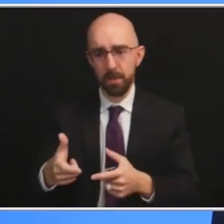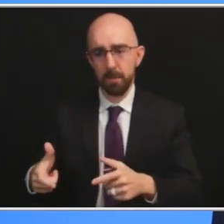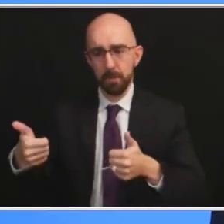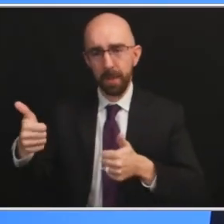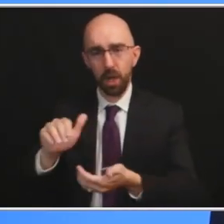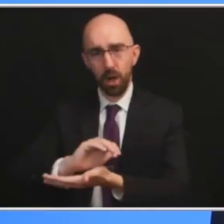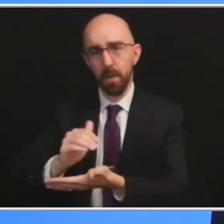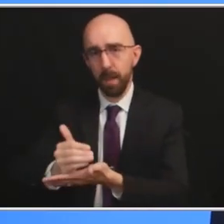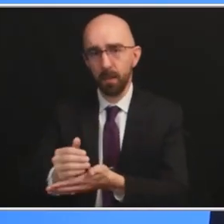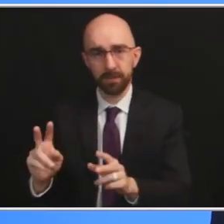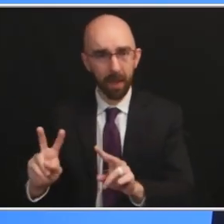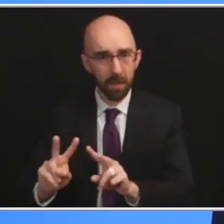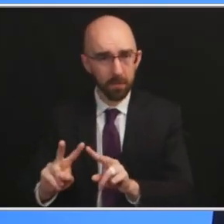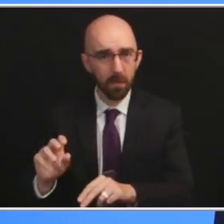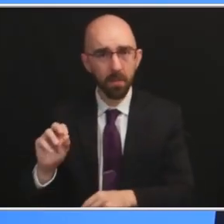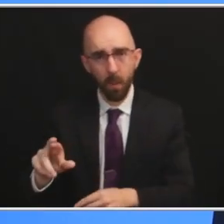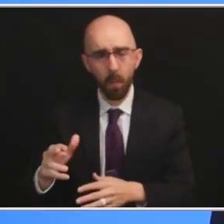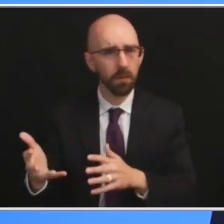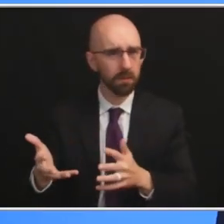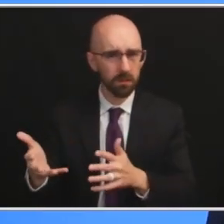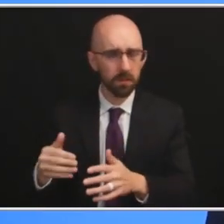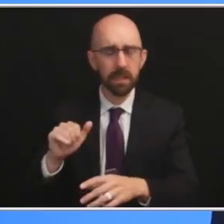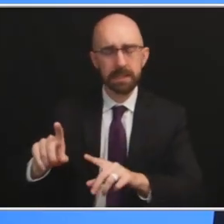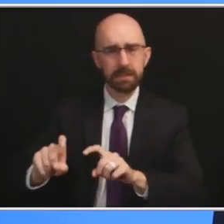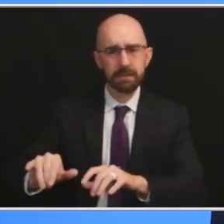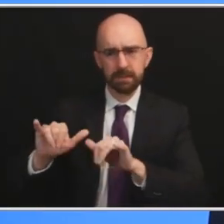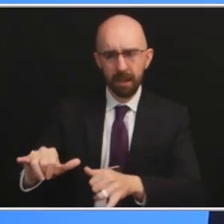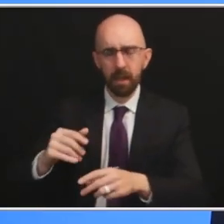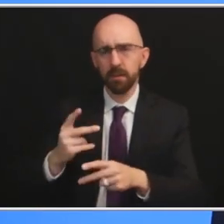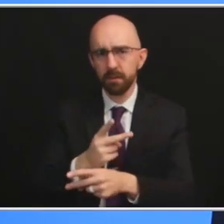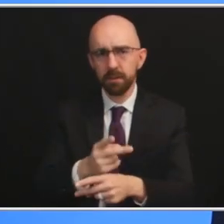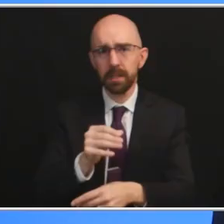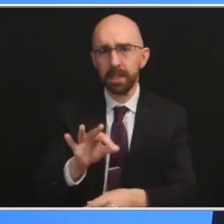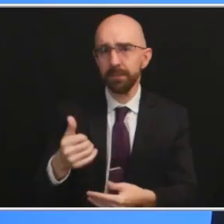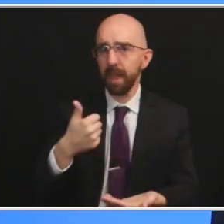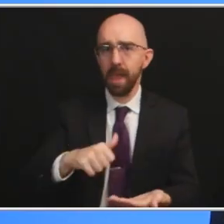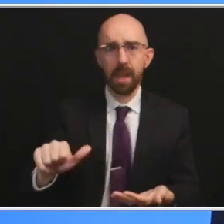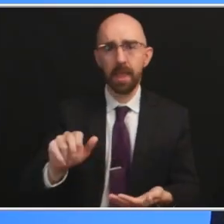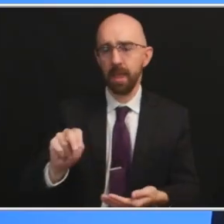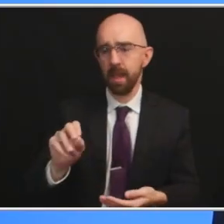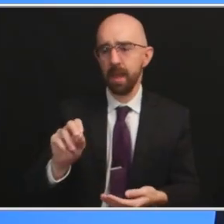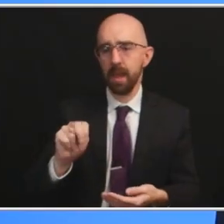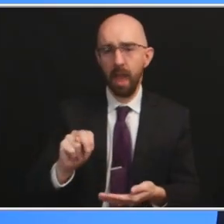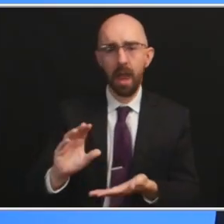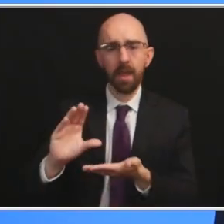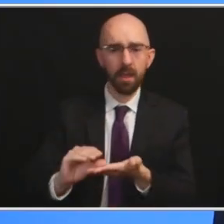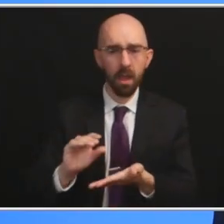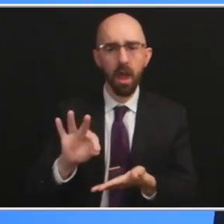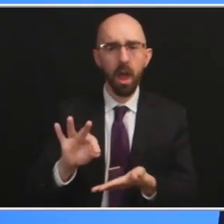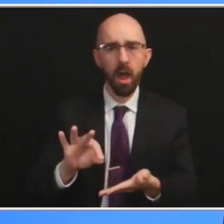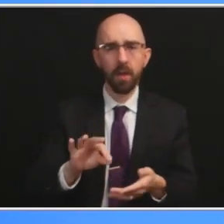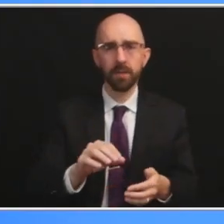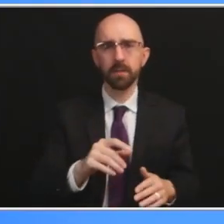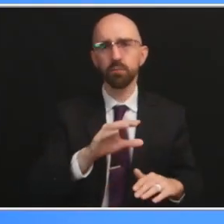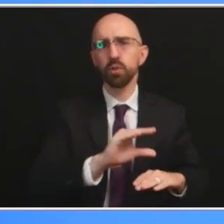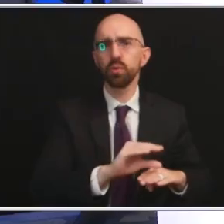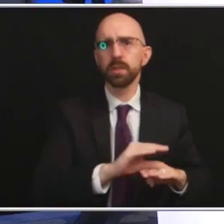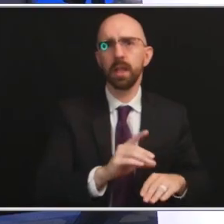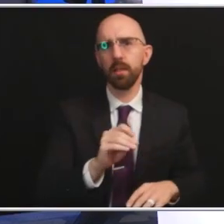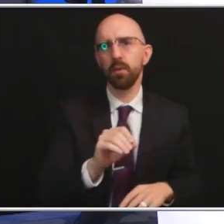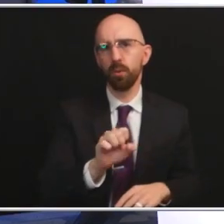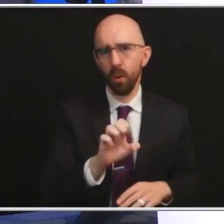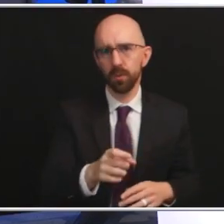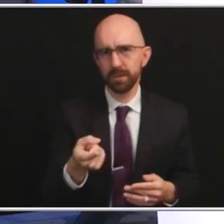valuable, and really test that, and then determine whether there's any non-inferiority of dropping the dose. So we have some of